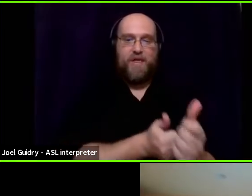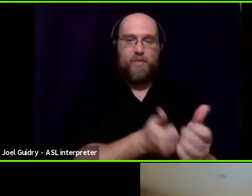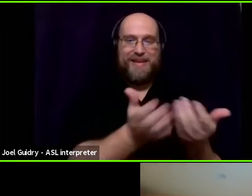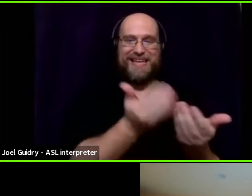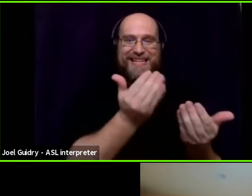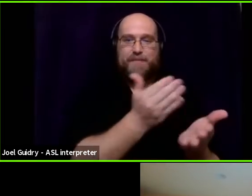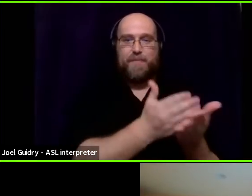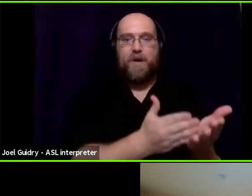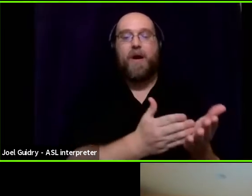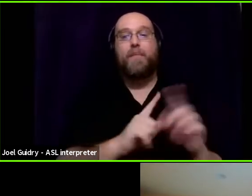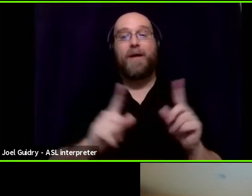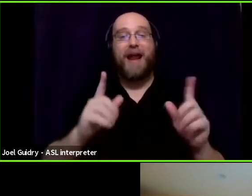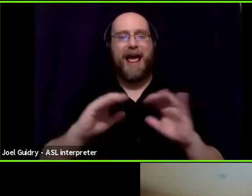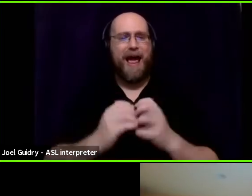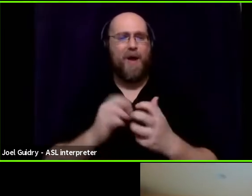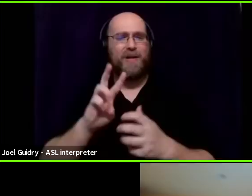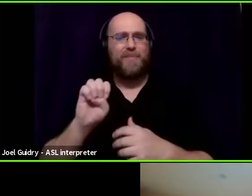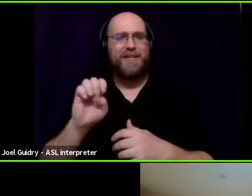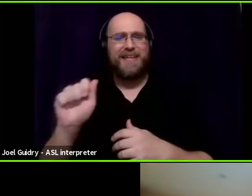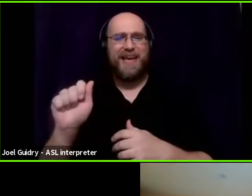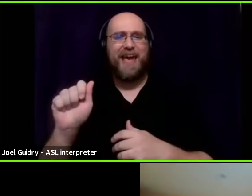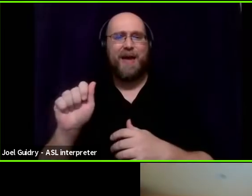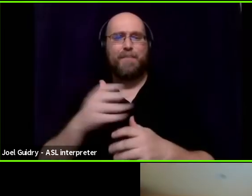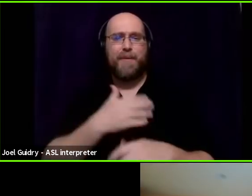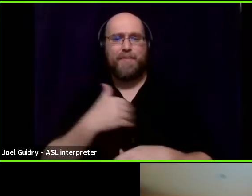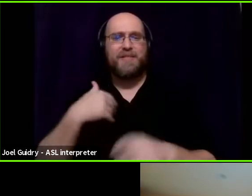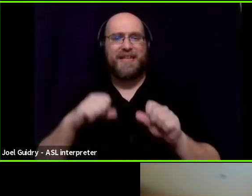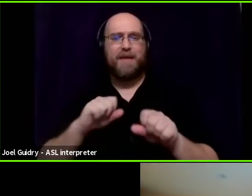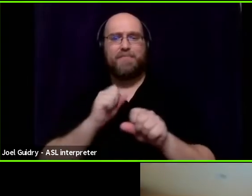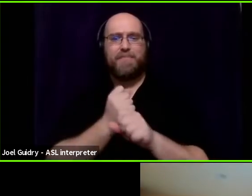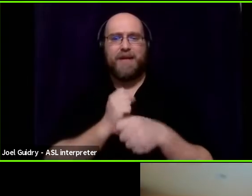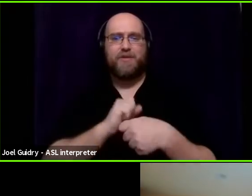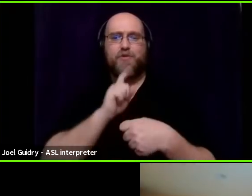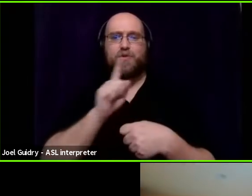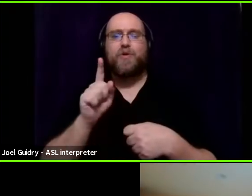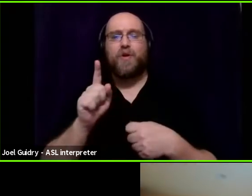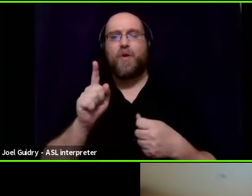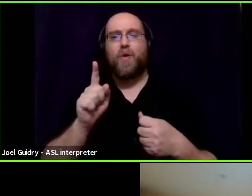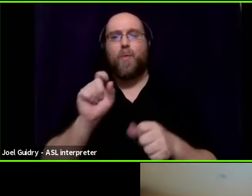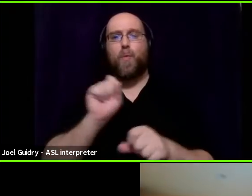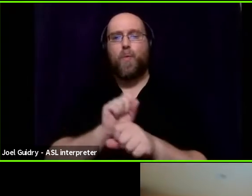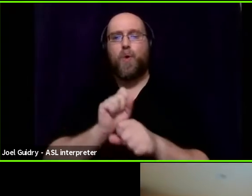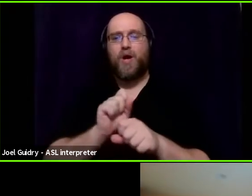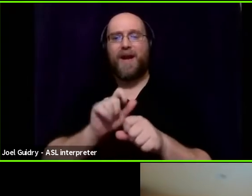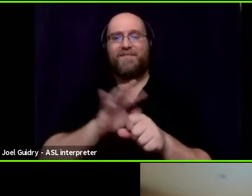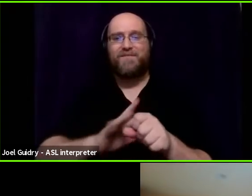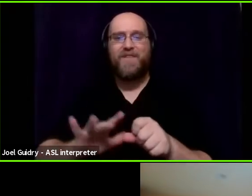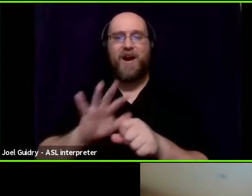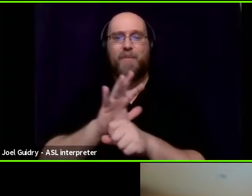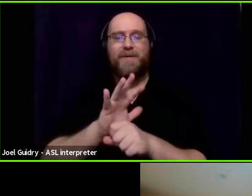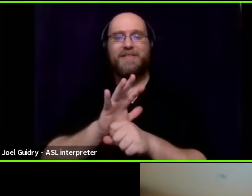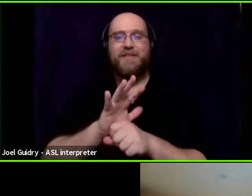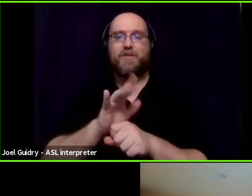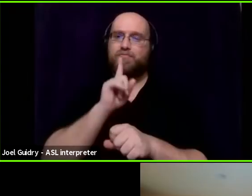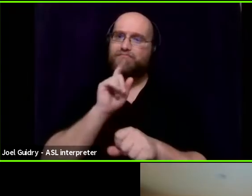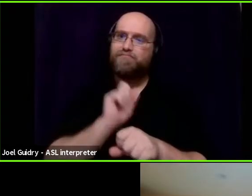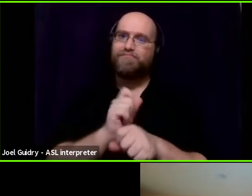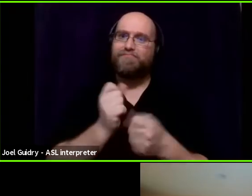can ensure that our work environments are truly safe and that disinfecting and sanitation is happening routinely.